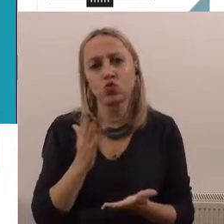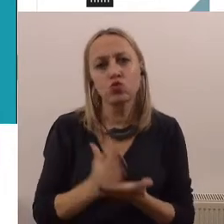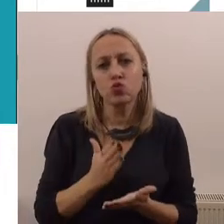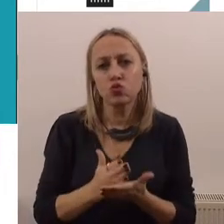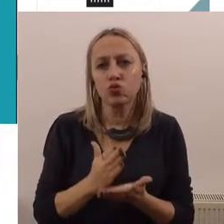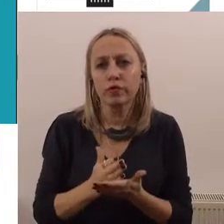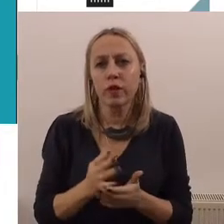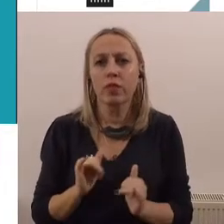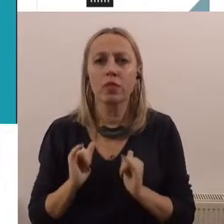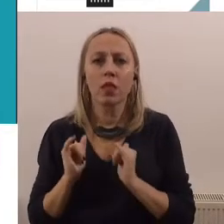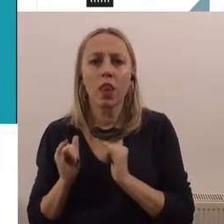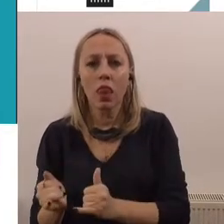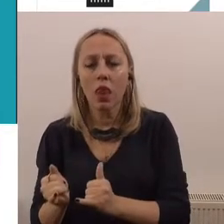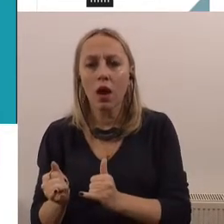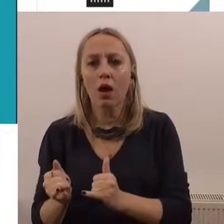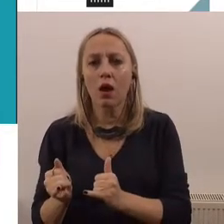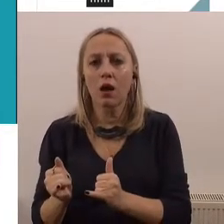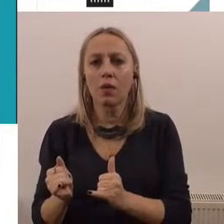in a contemporary world,